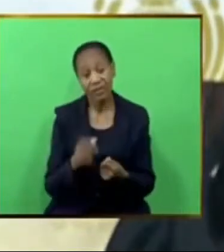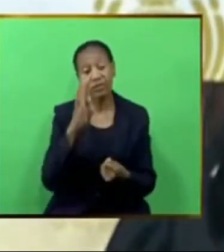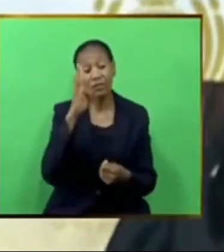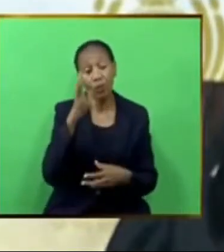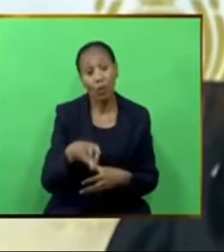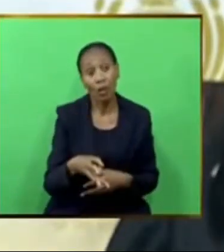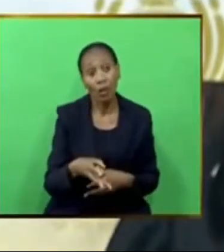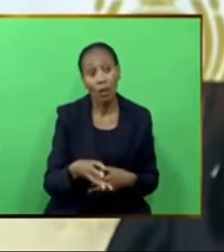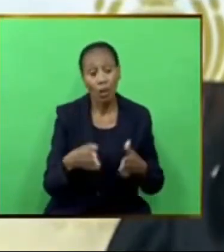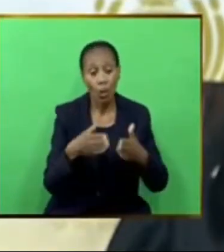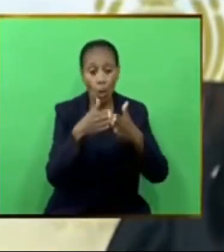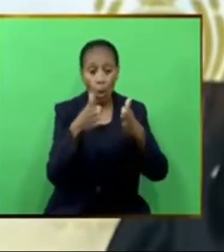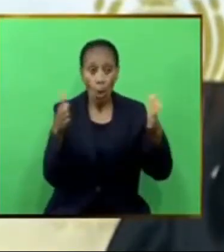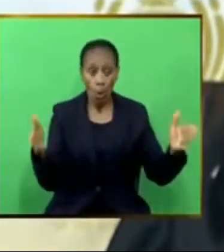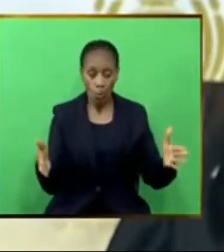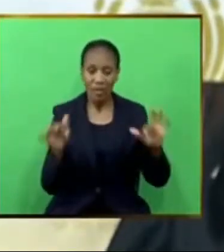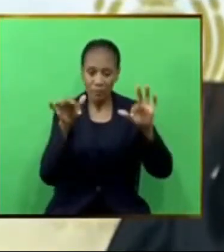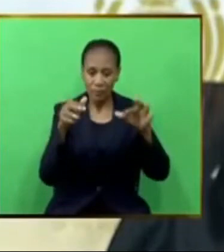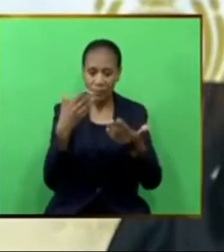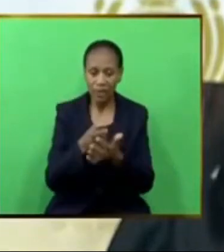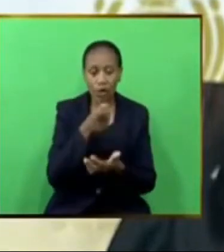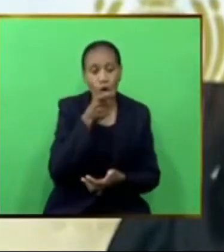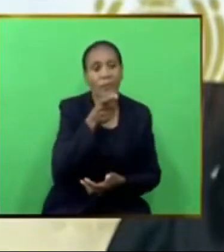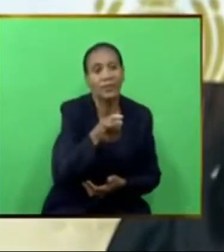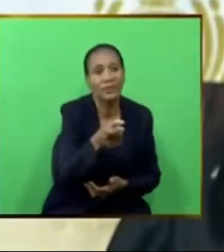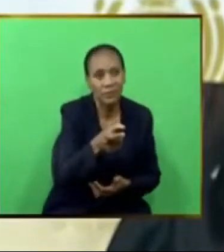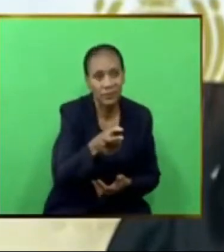be open to the public